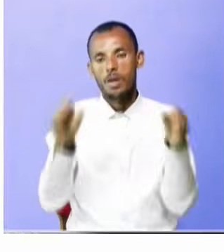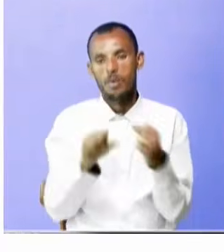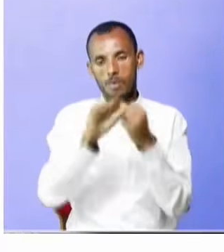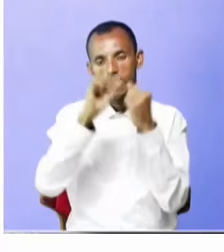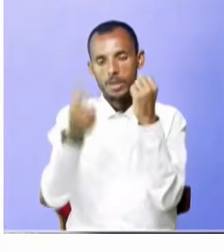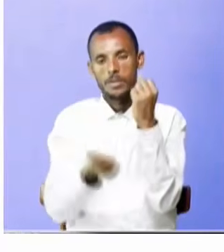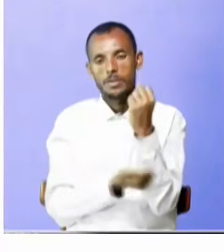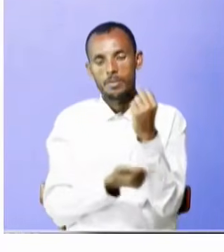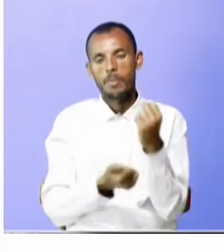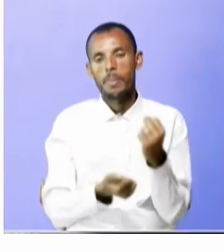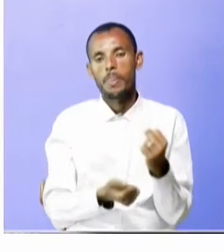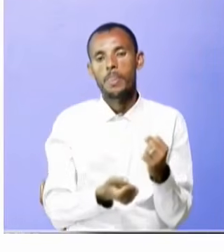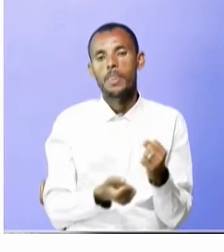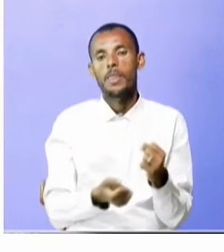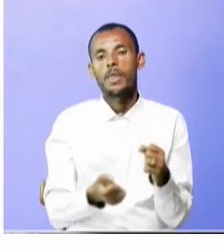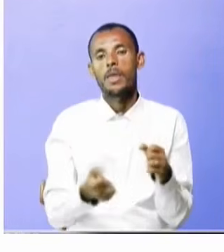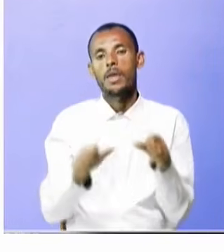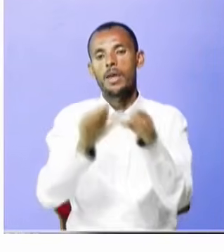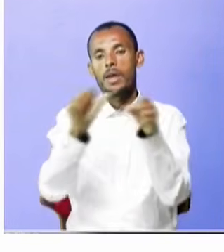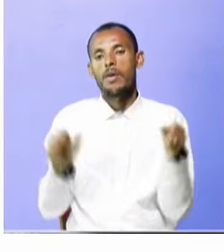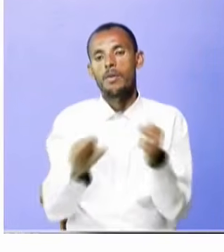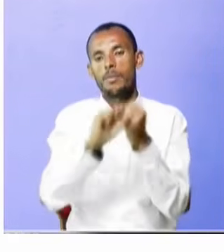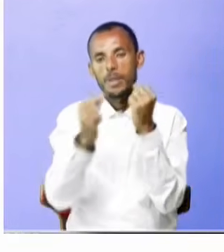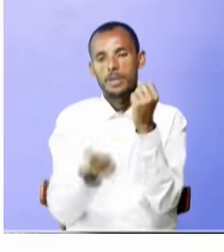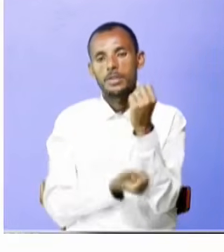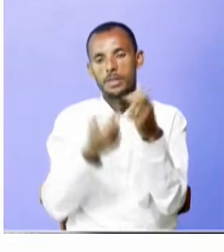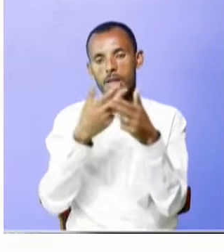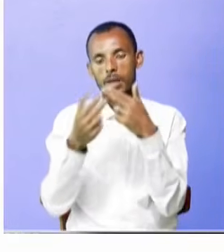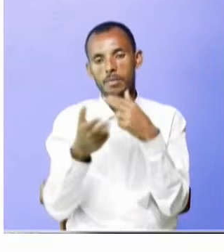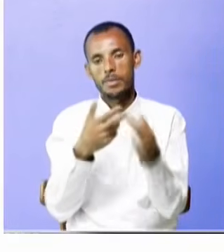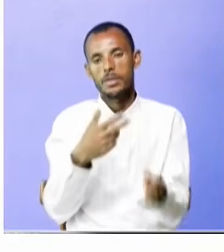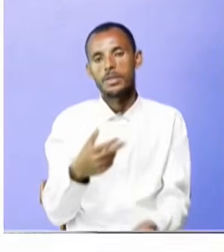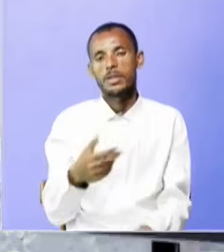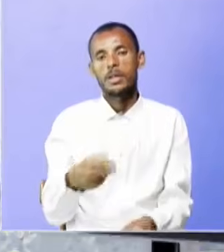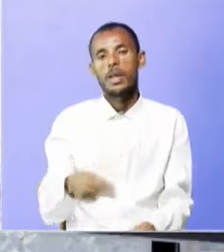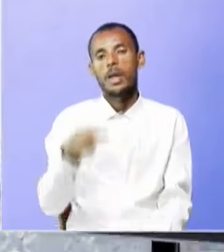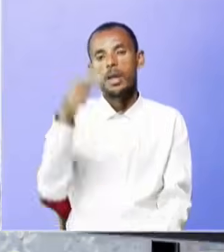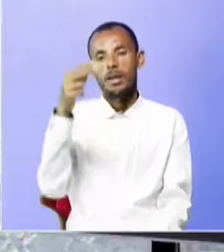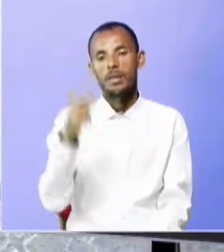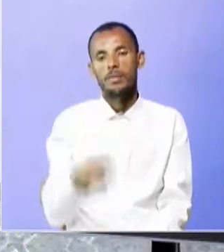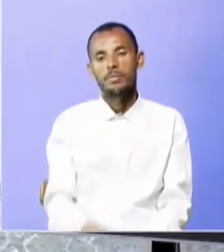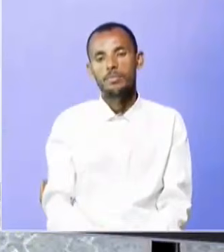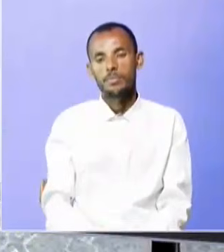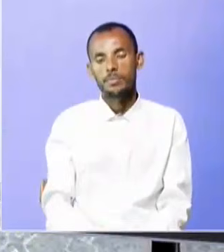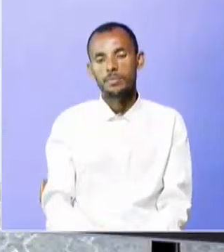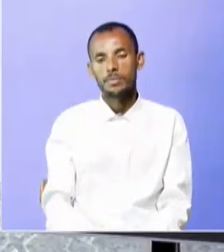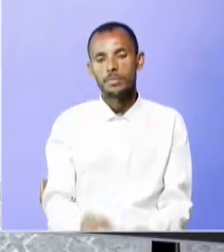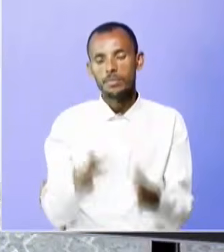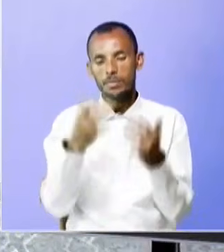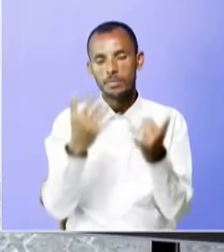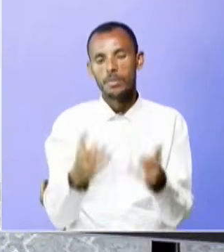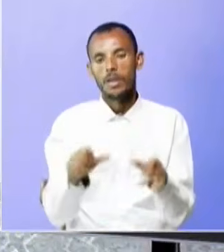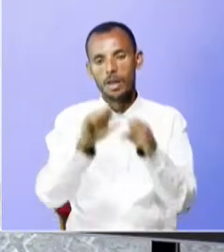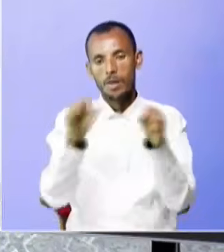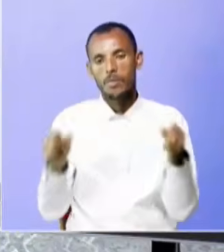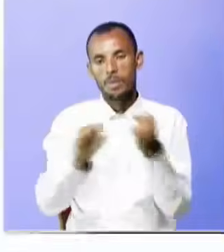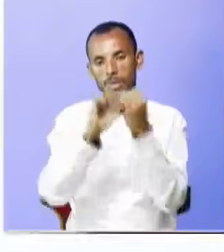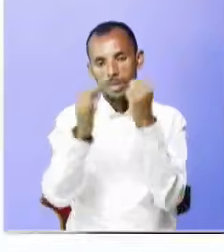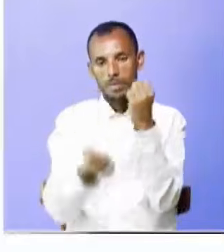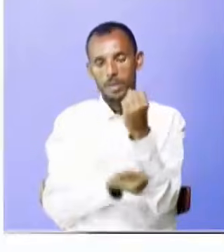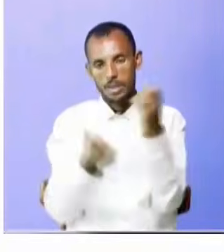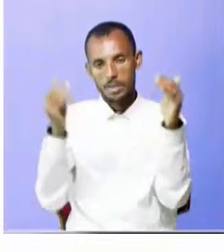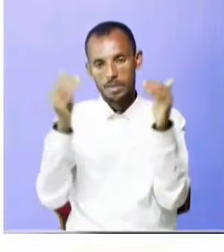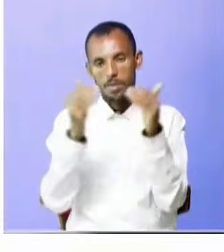base, okay, area of the base times the height. Now, area of the base